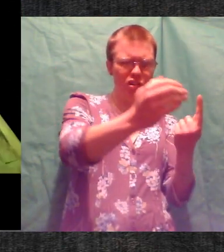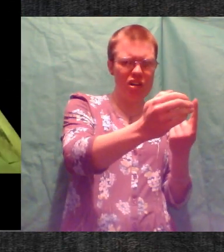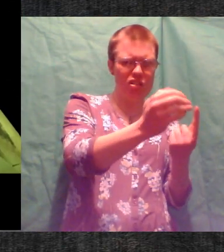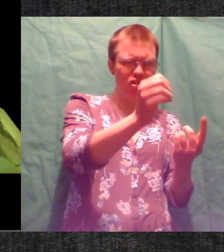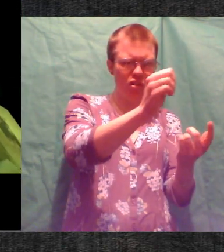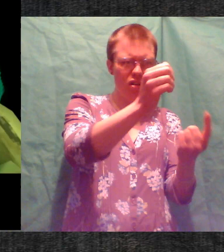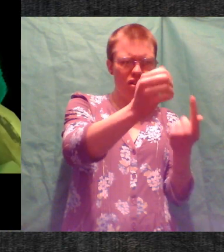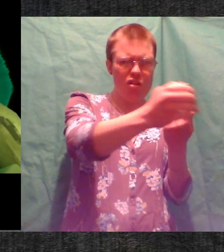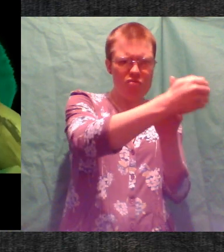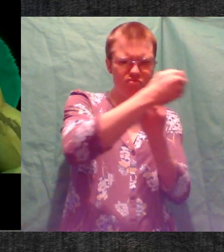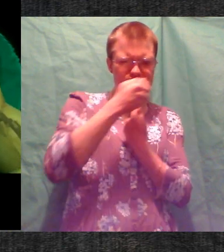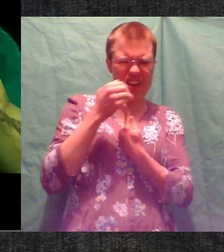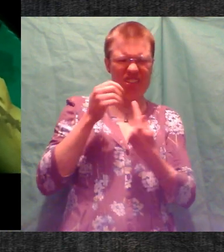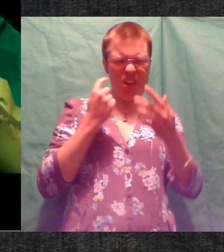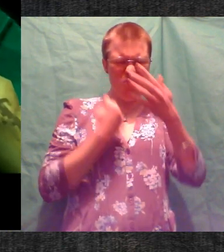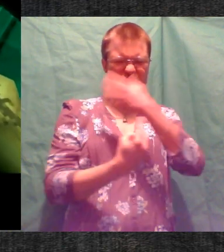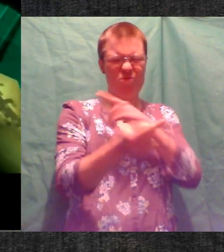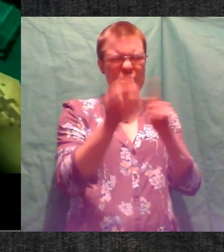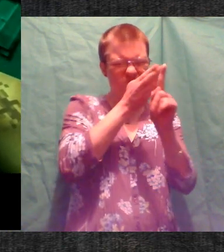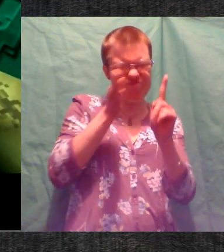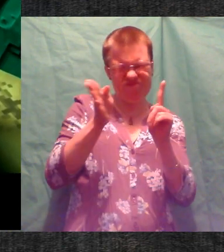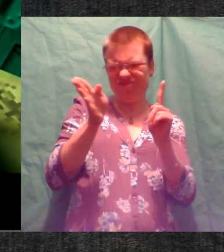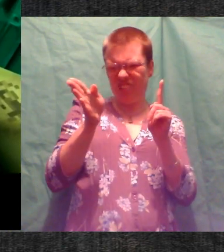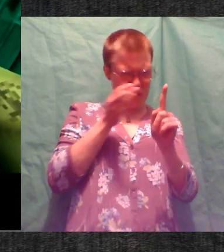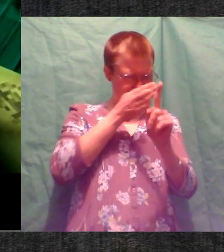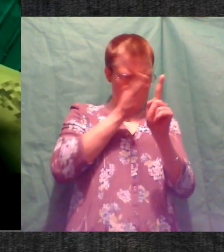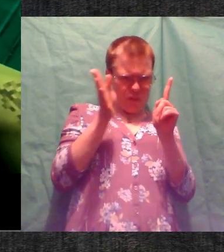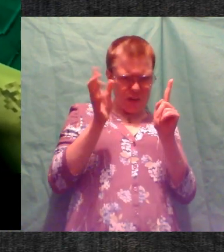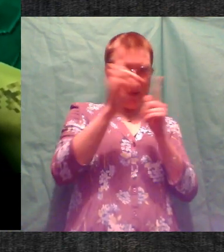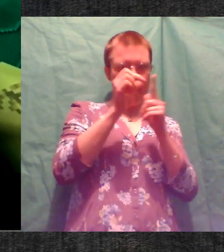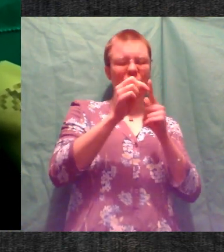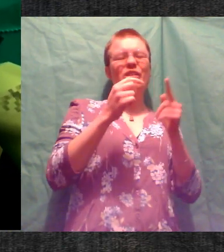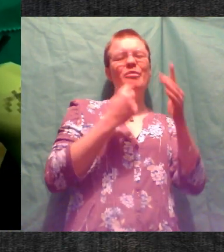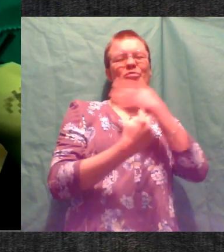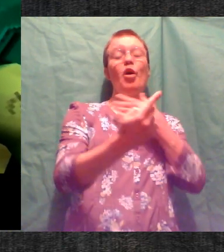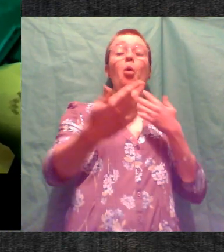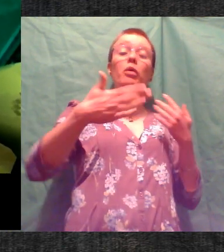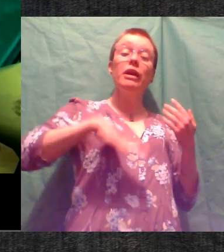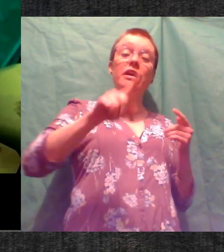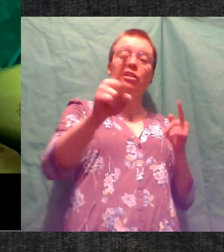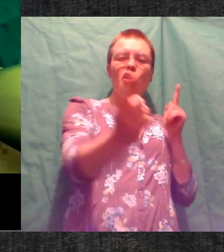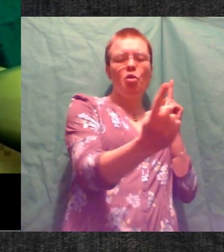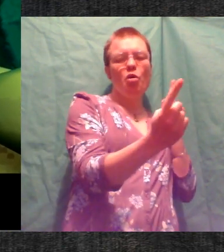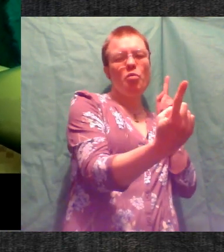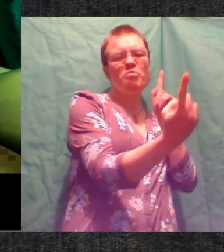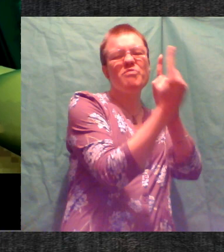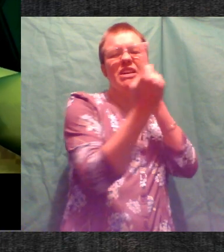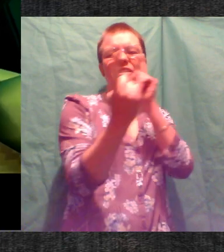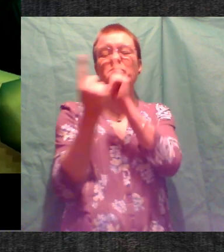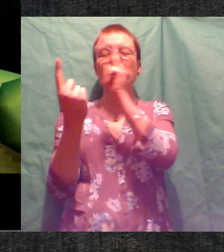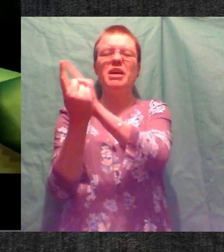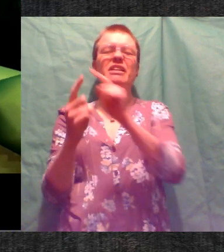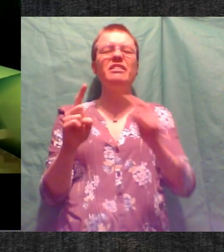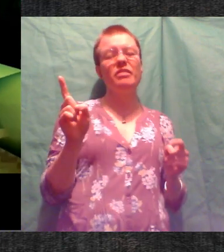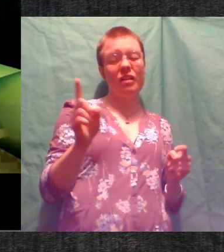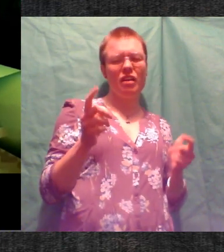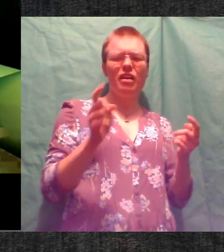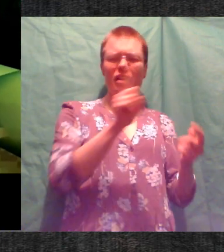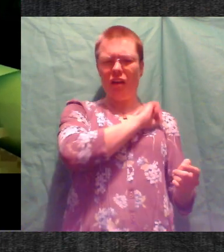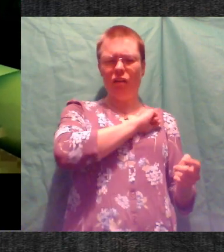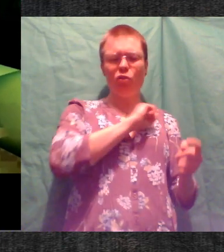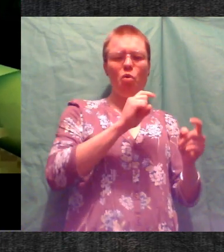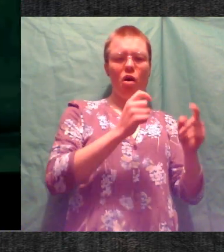diversion? The Pentagon only needed for you to come into contact with us. That's what killed the Arms Tech president and